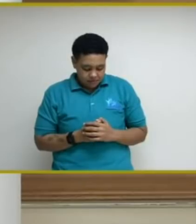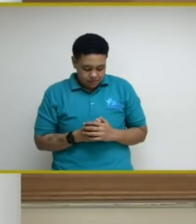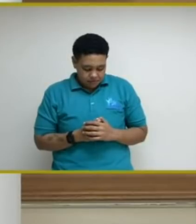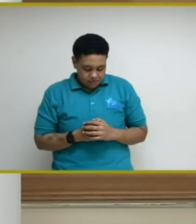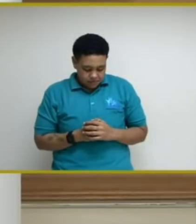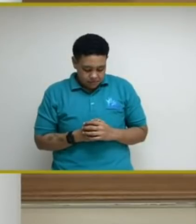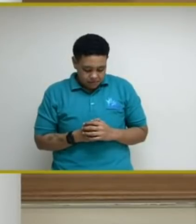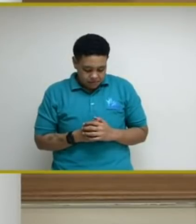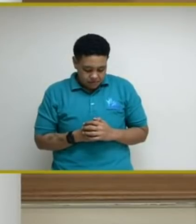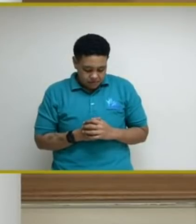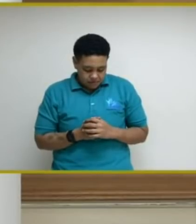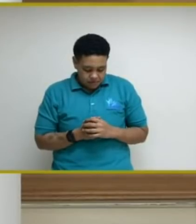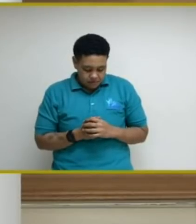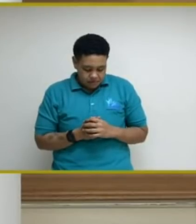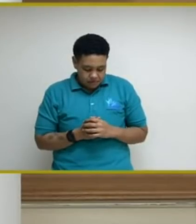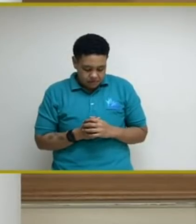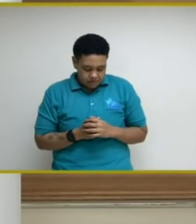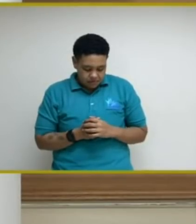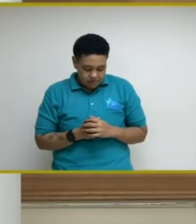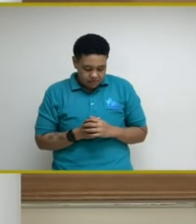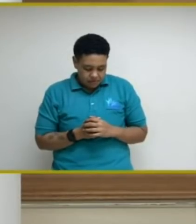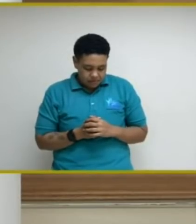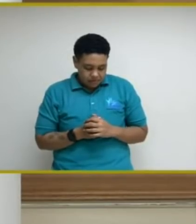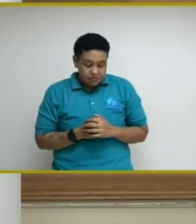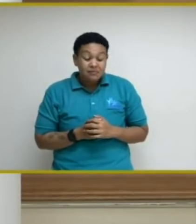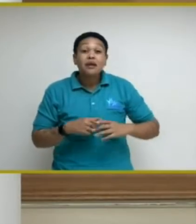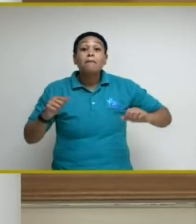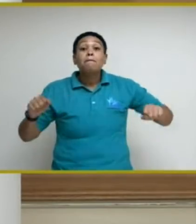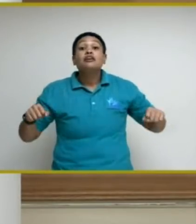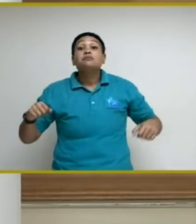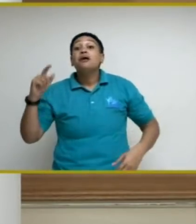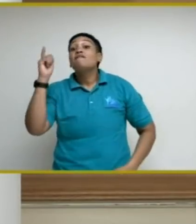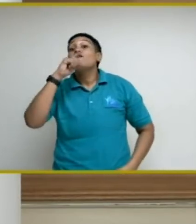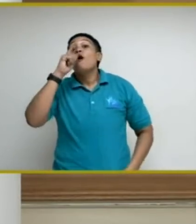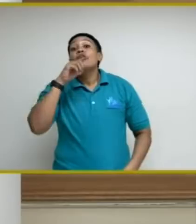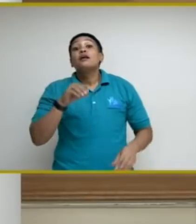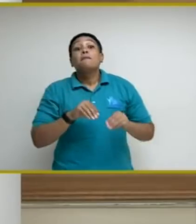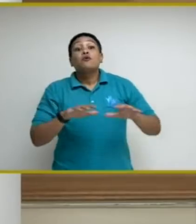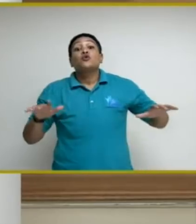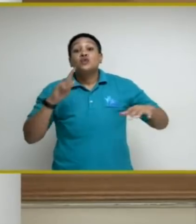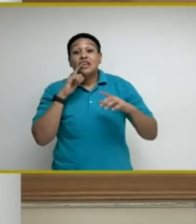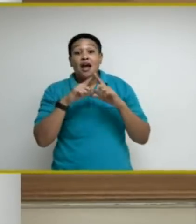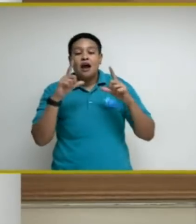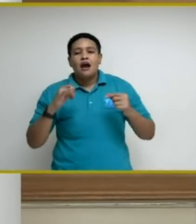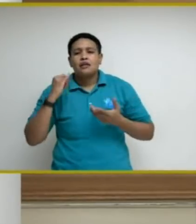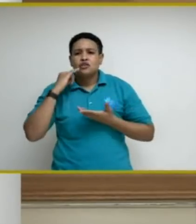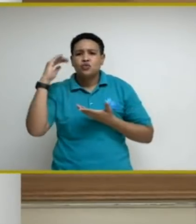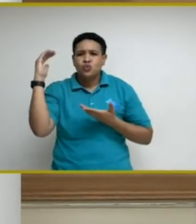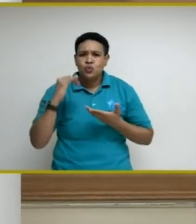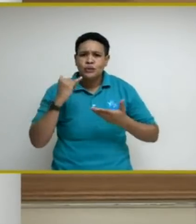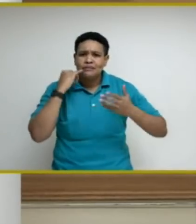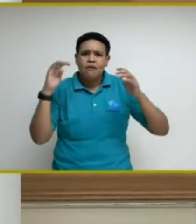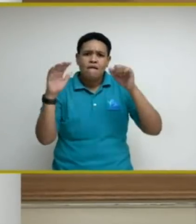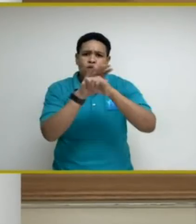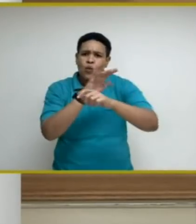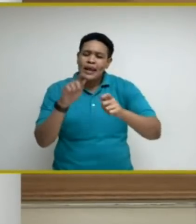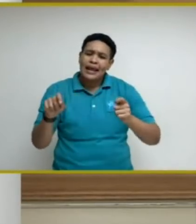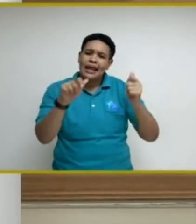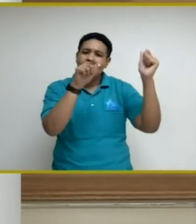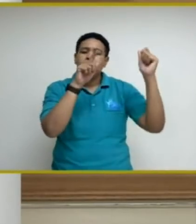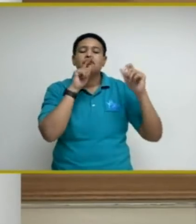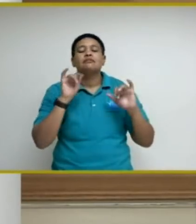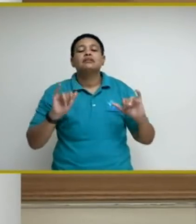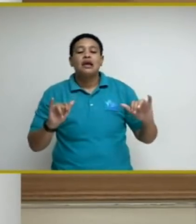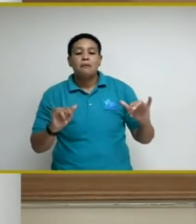possibility of fraudulently producing a card is minimized, if not totally eliminated. The same